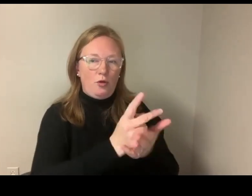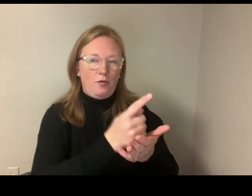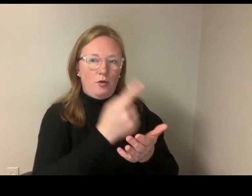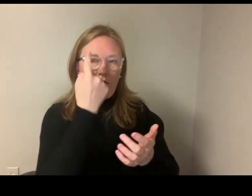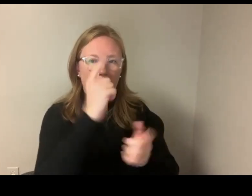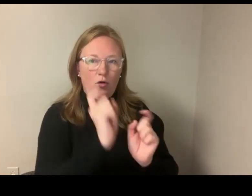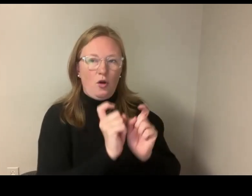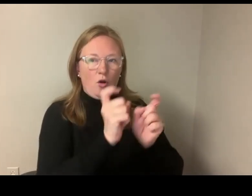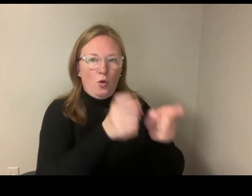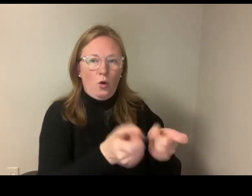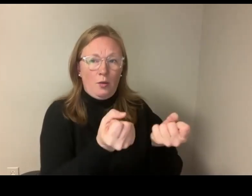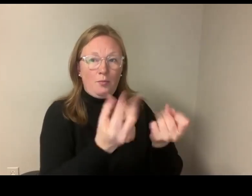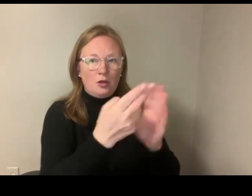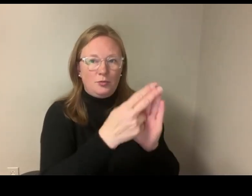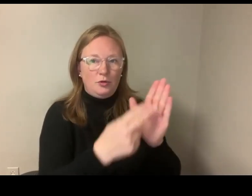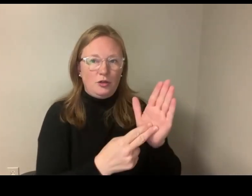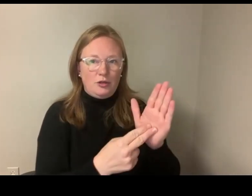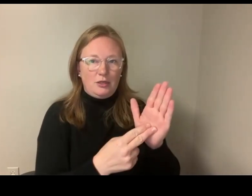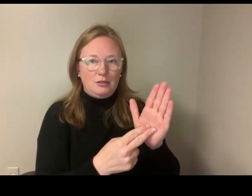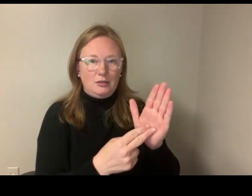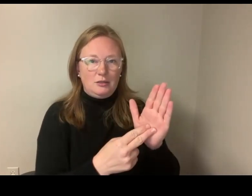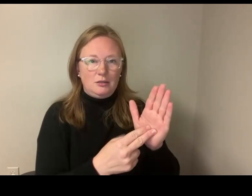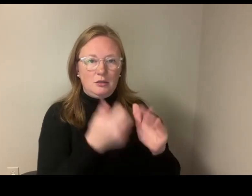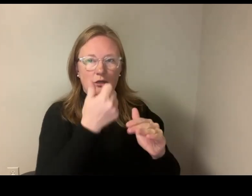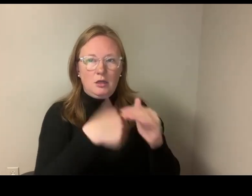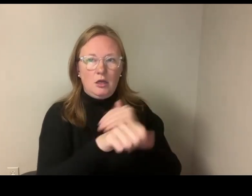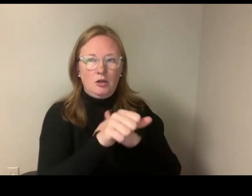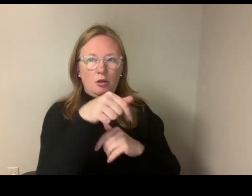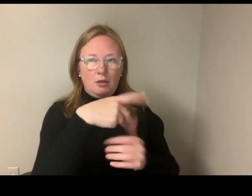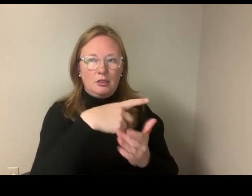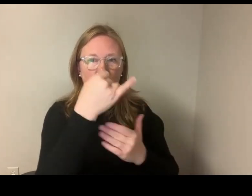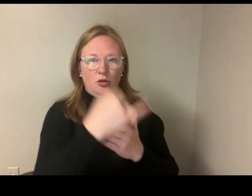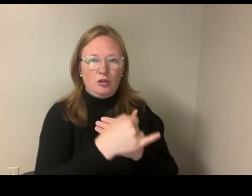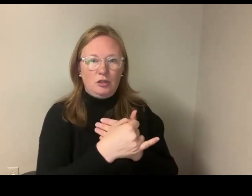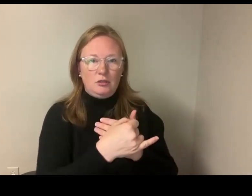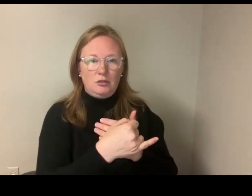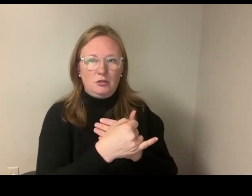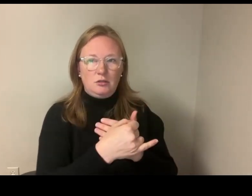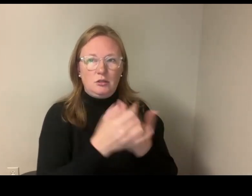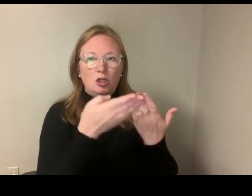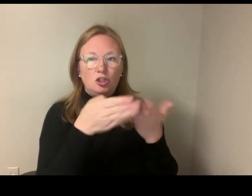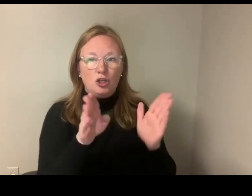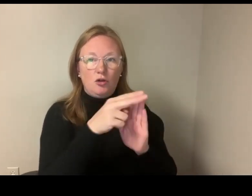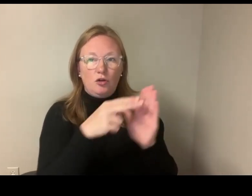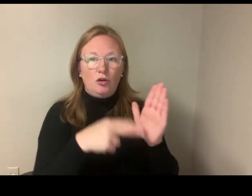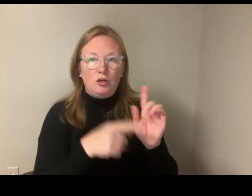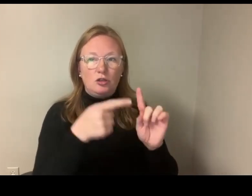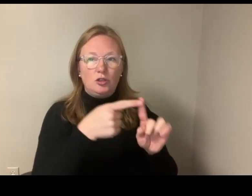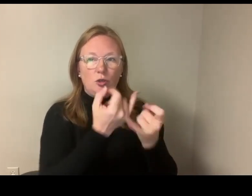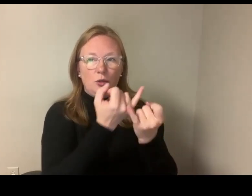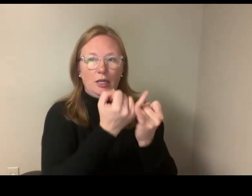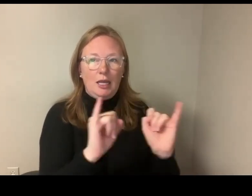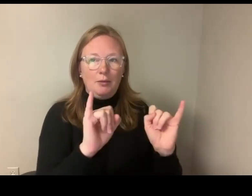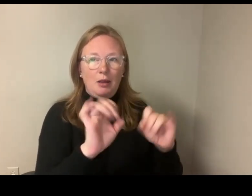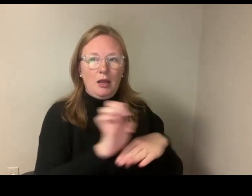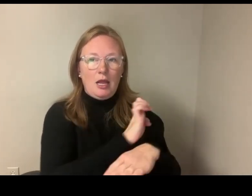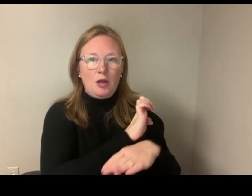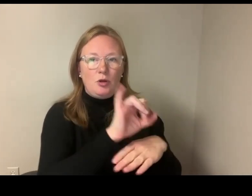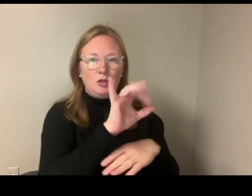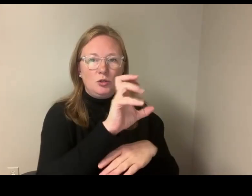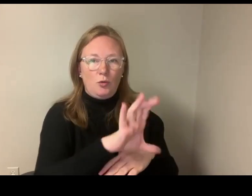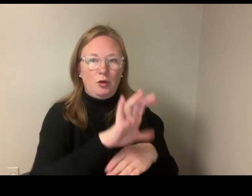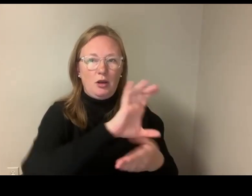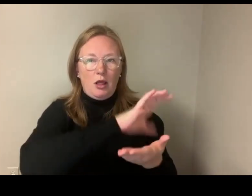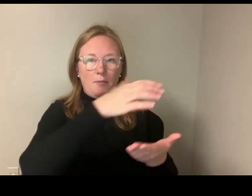to award multiple contracts under this project. General contract to Independent Enterprises Incorporated in